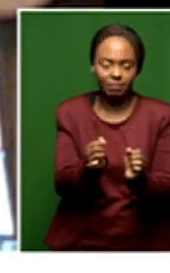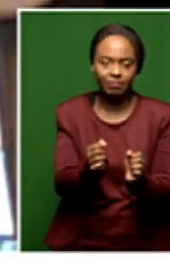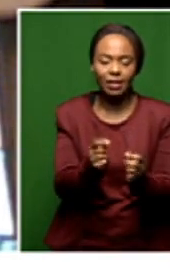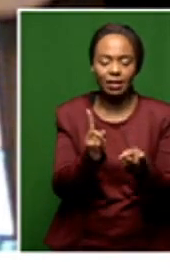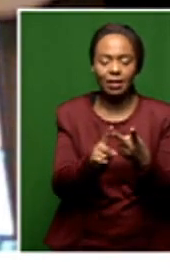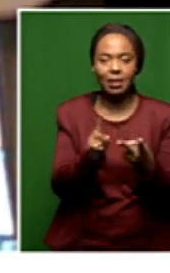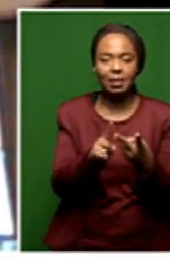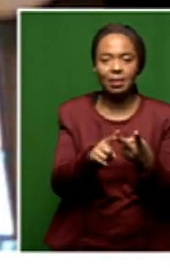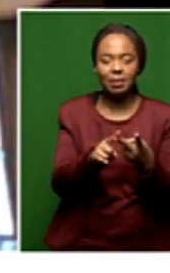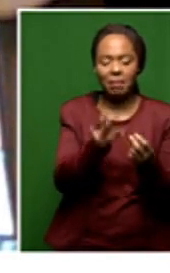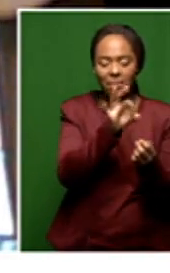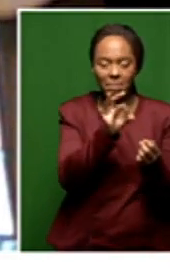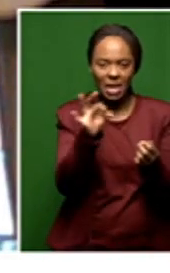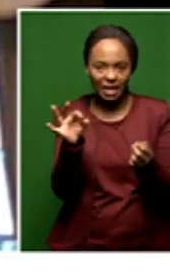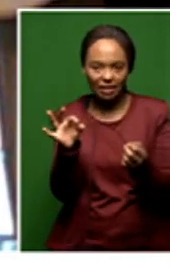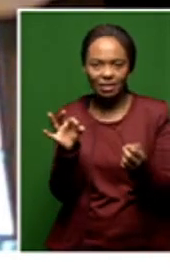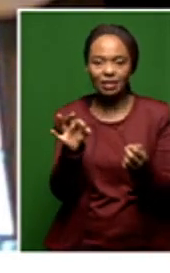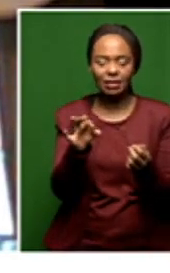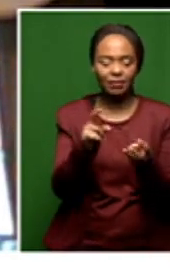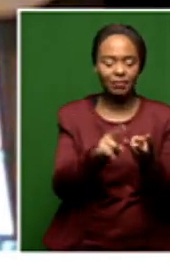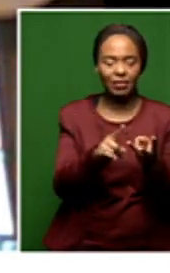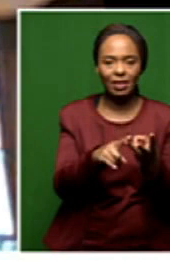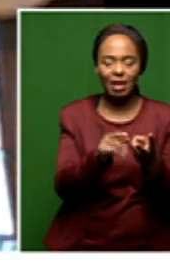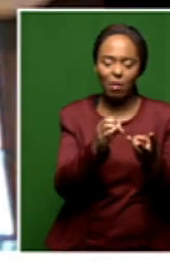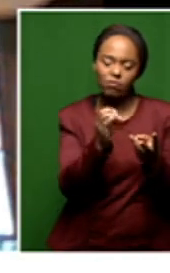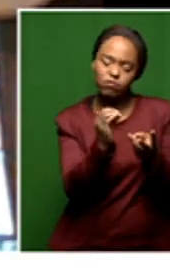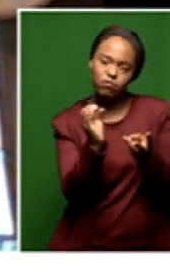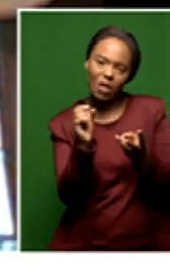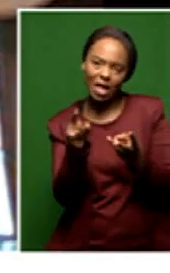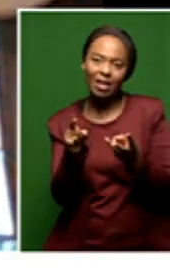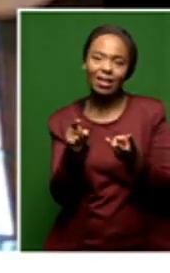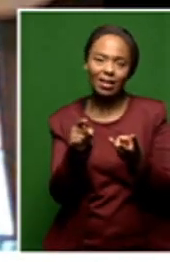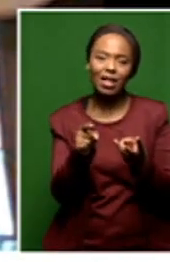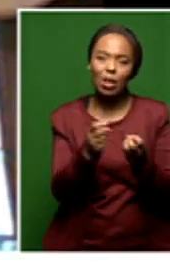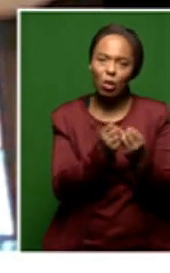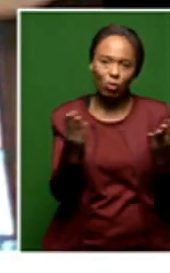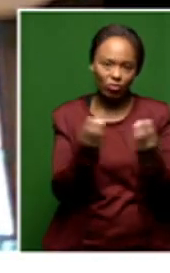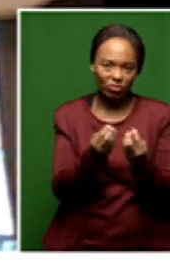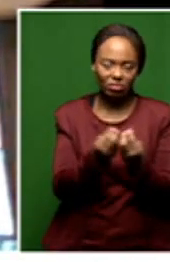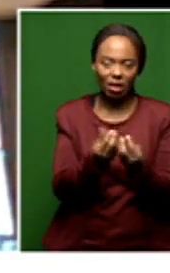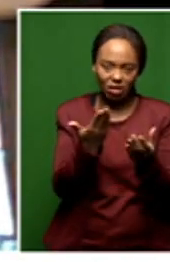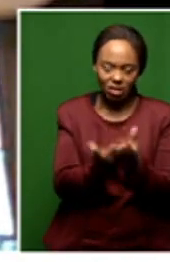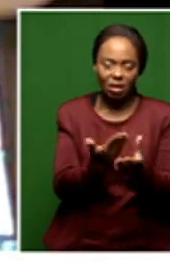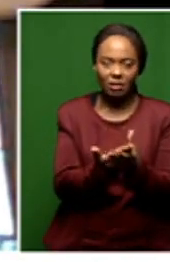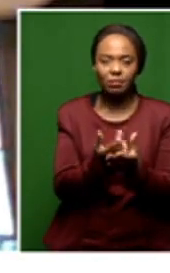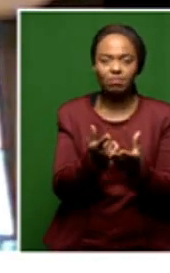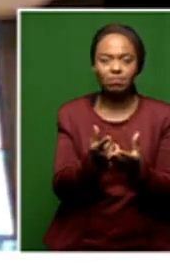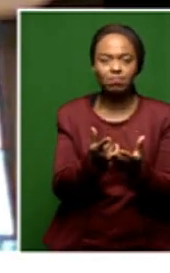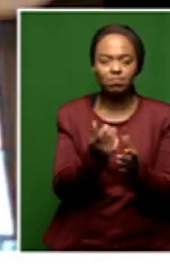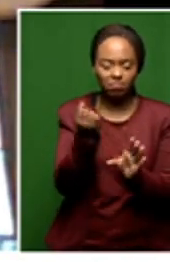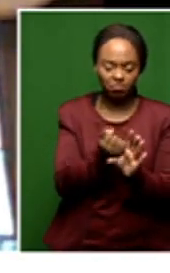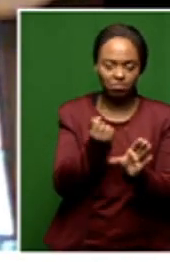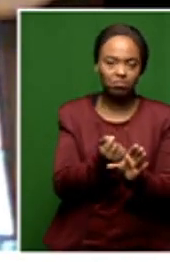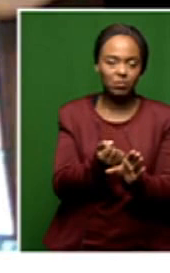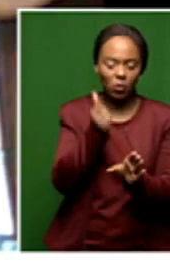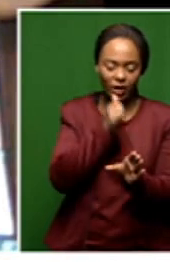dried beans, peas. There are so many of those that you can keep in your pantry. Things like